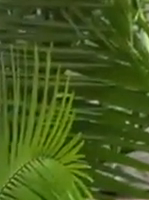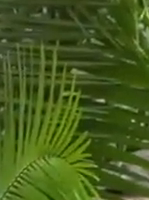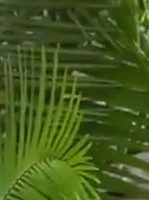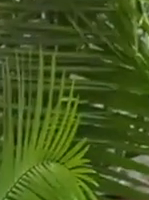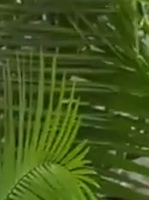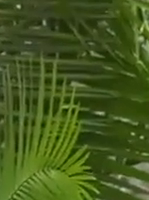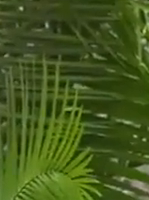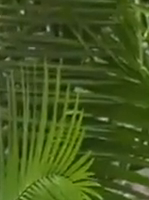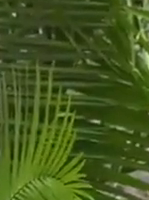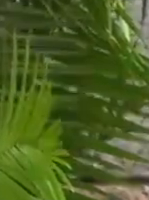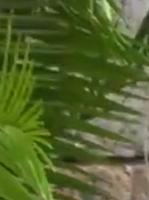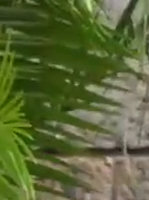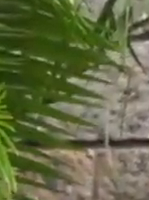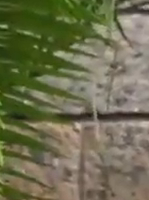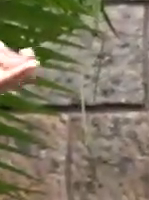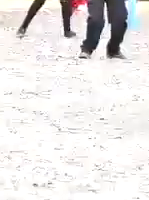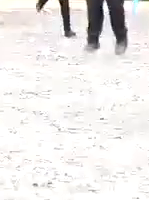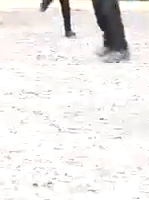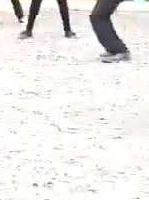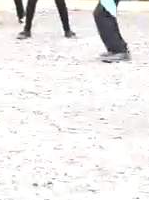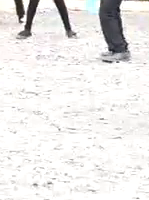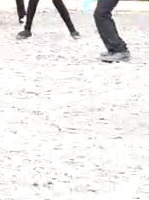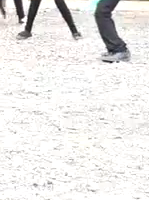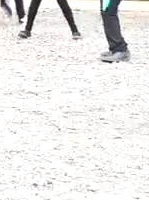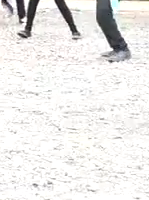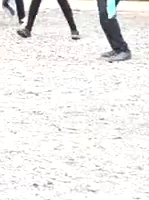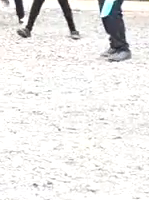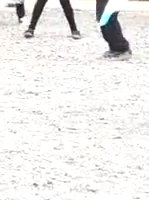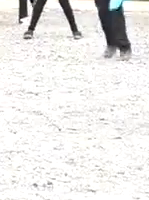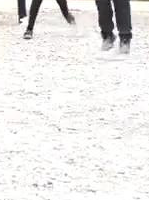me testify. Oh, hear my prayer tonight.